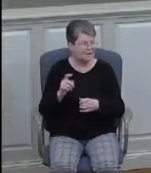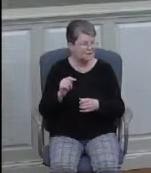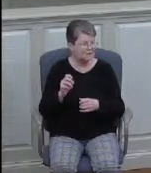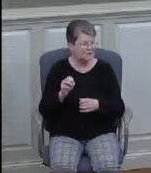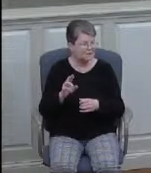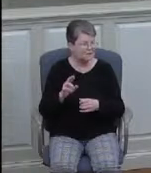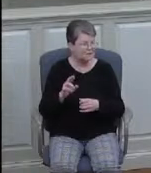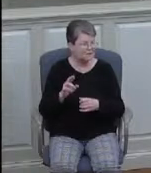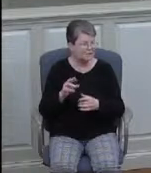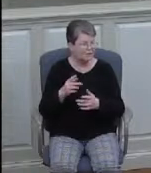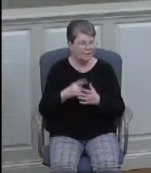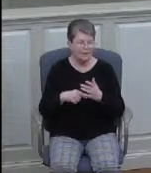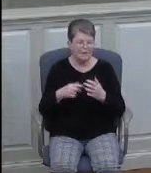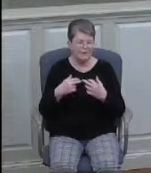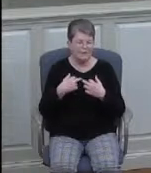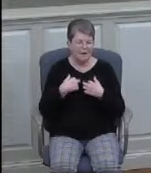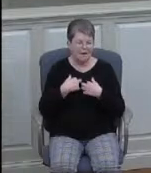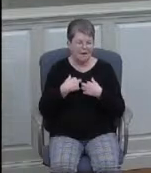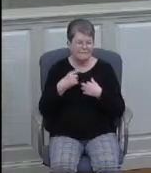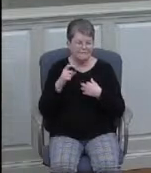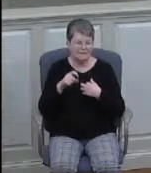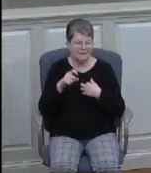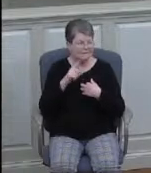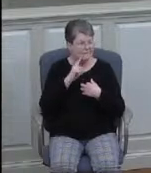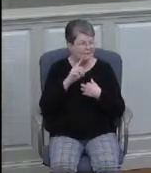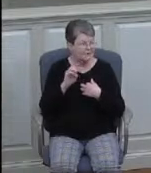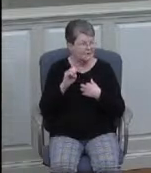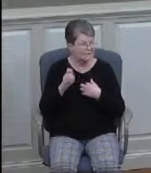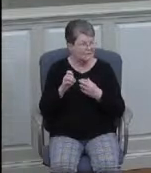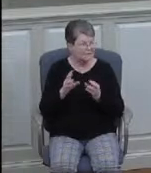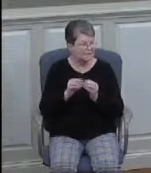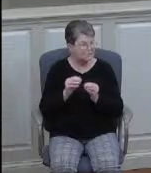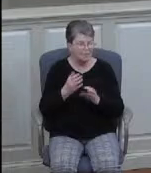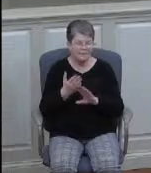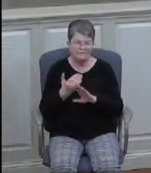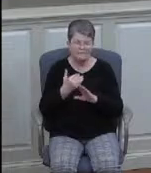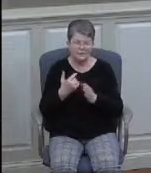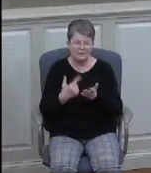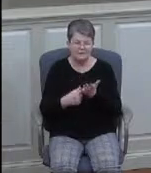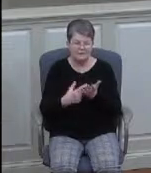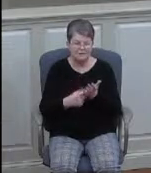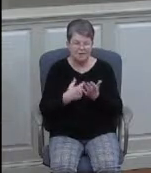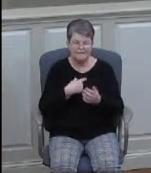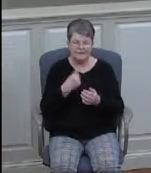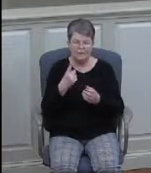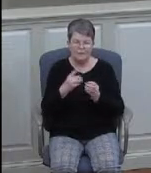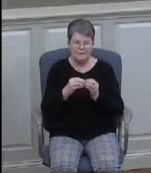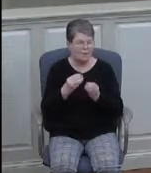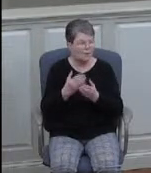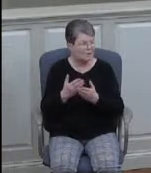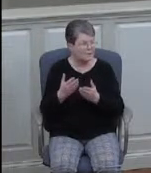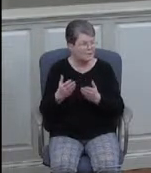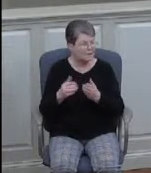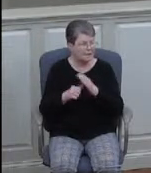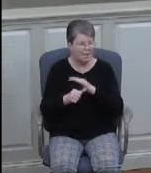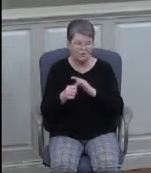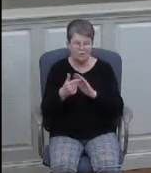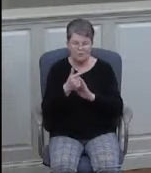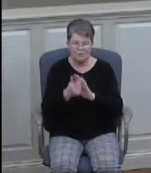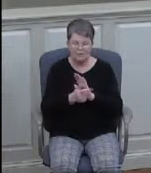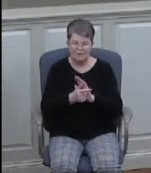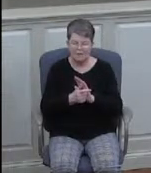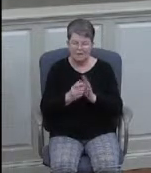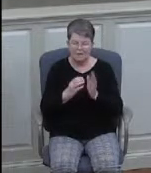on what grounds do we have need for an executive session? Mayor, before we discuss that, I do have one more item under the legal section for